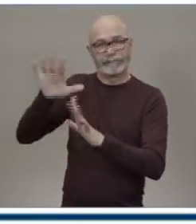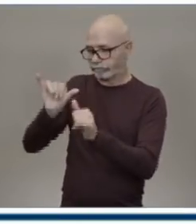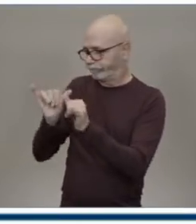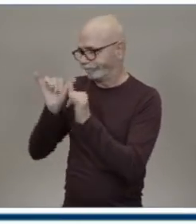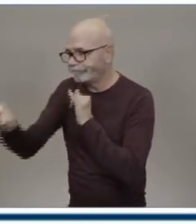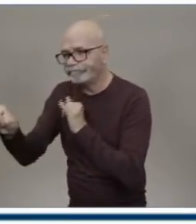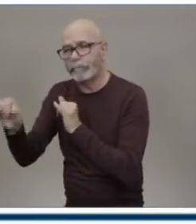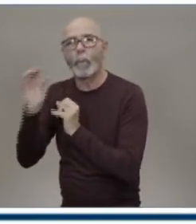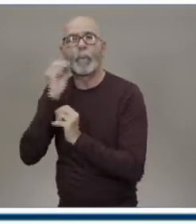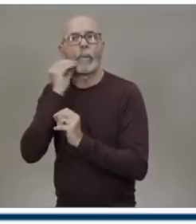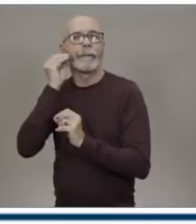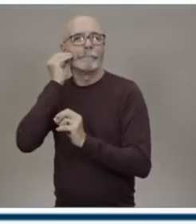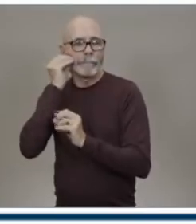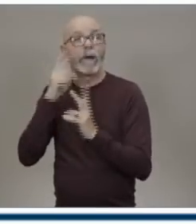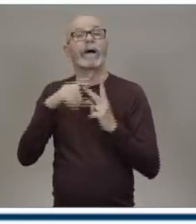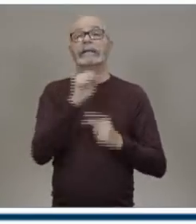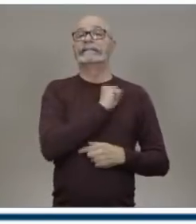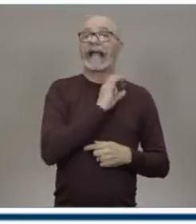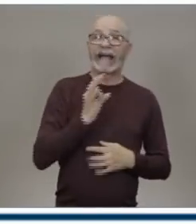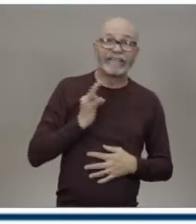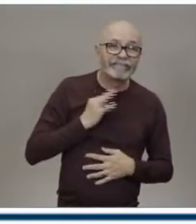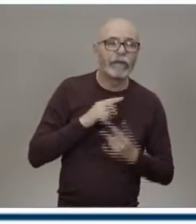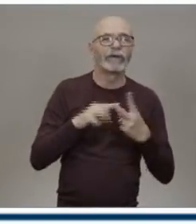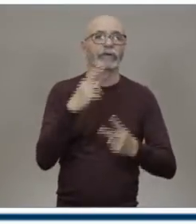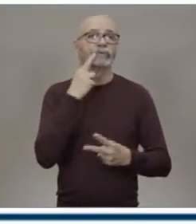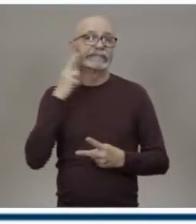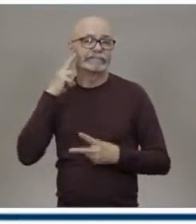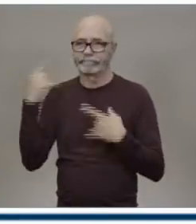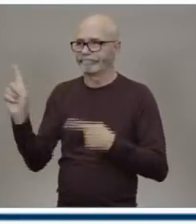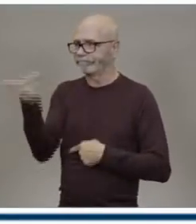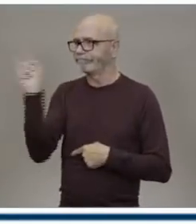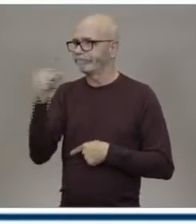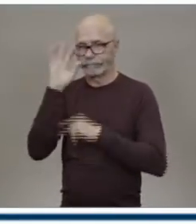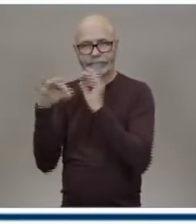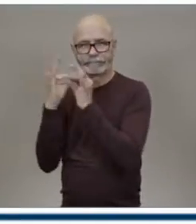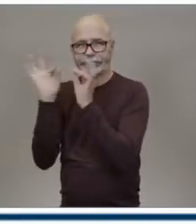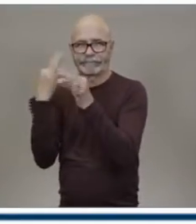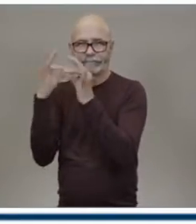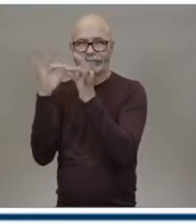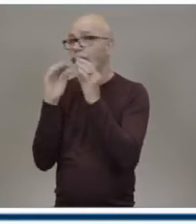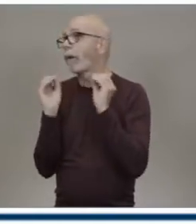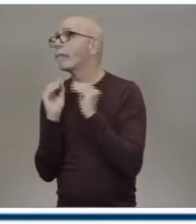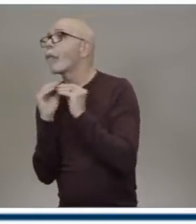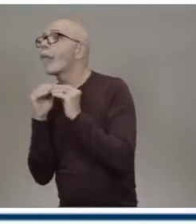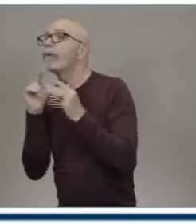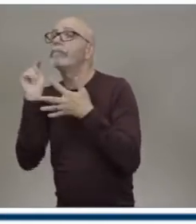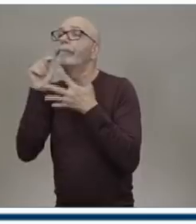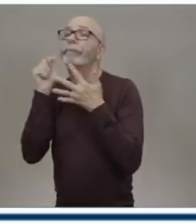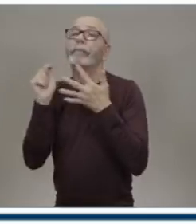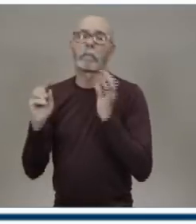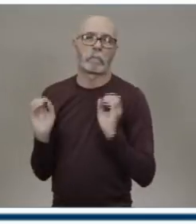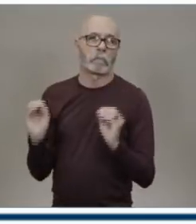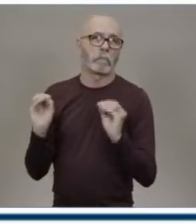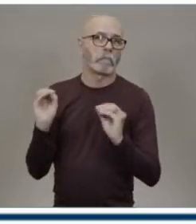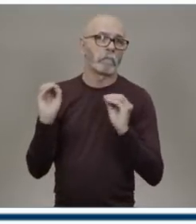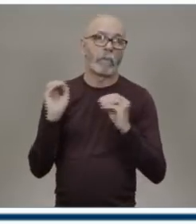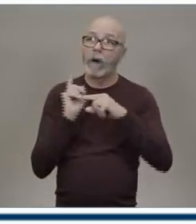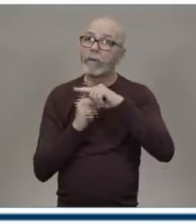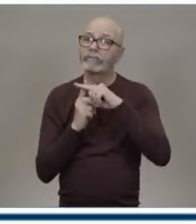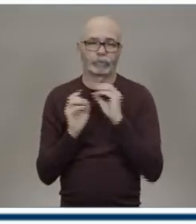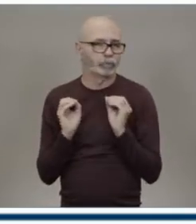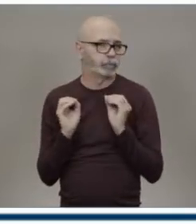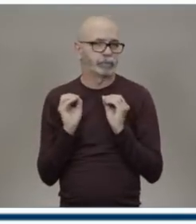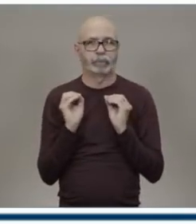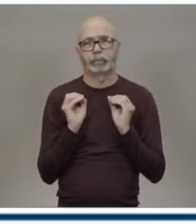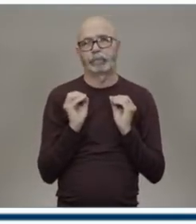residents were tested. There have been no further positive results to date. People continue to be